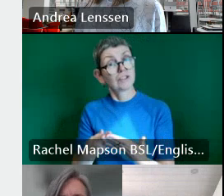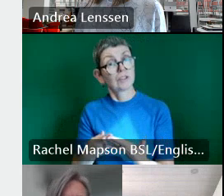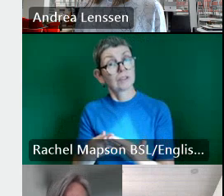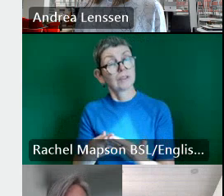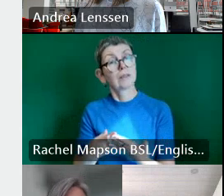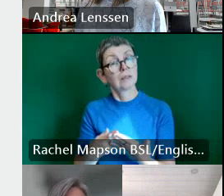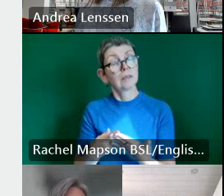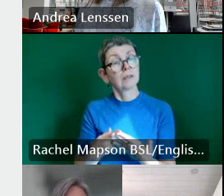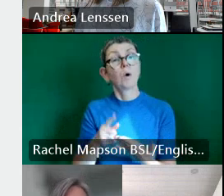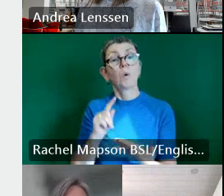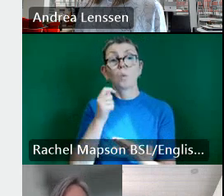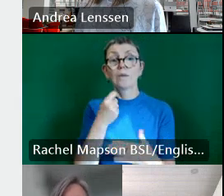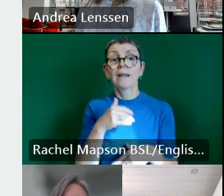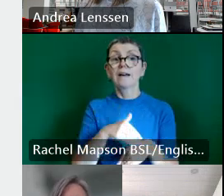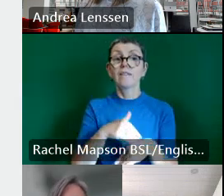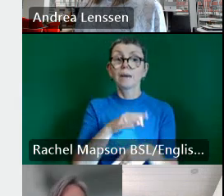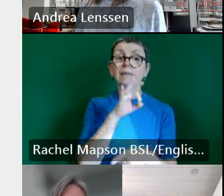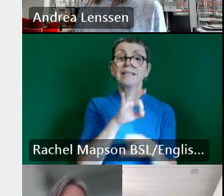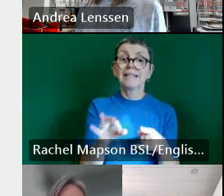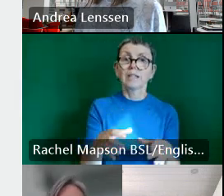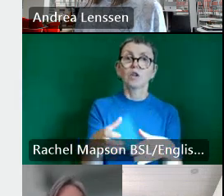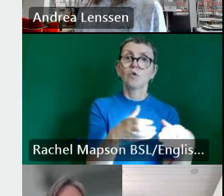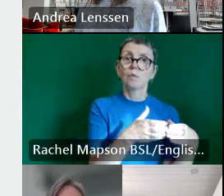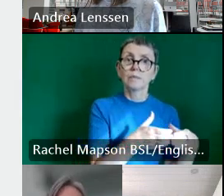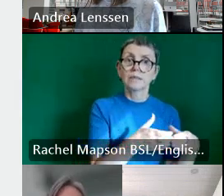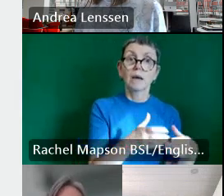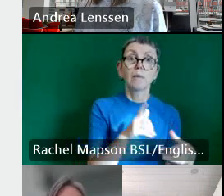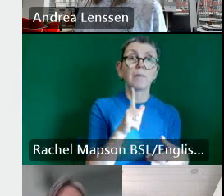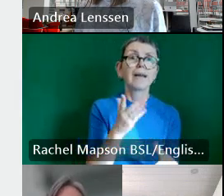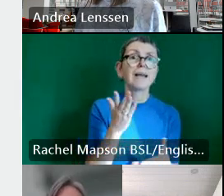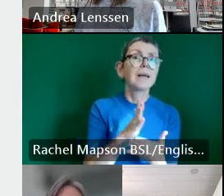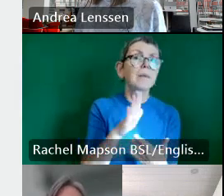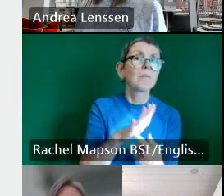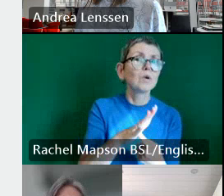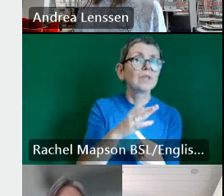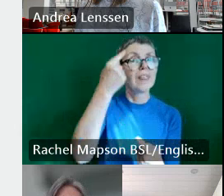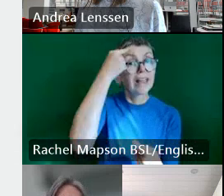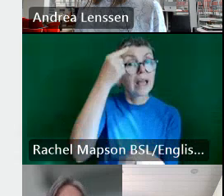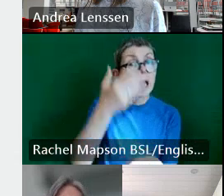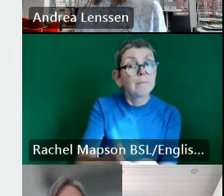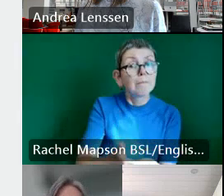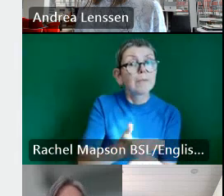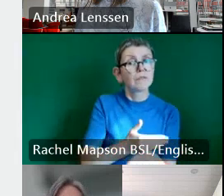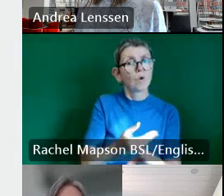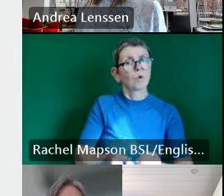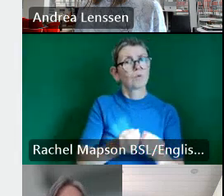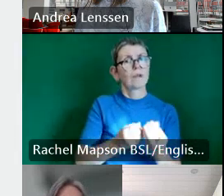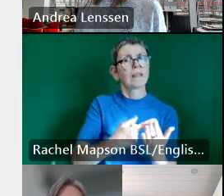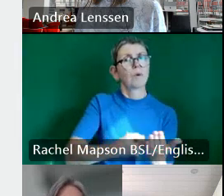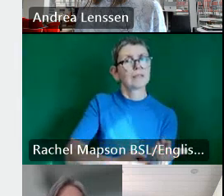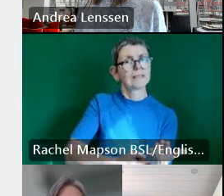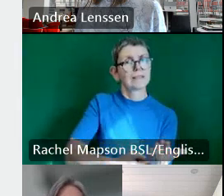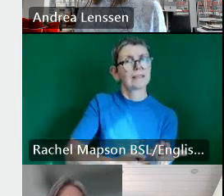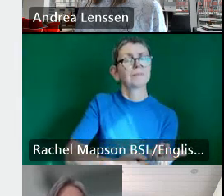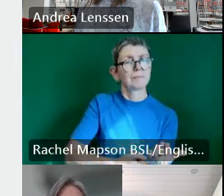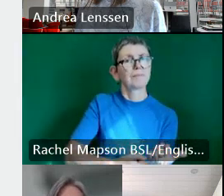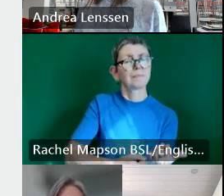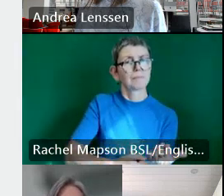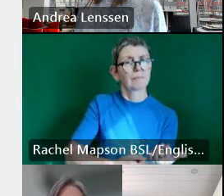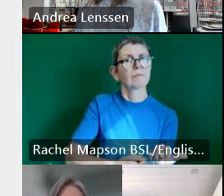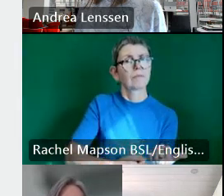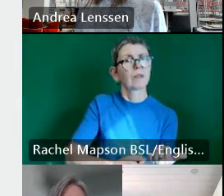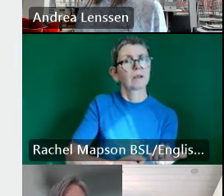certain groups, it's important to do that reflection before proposing a policy, right? Doing that exercise to make sure